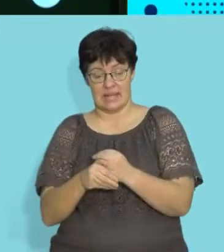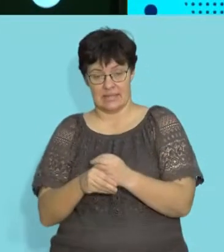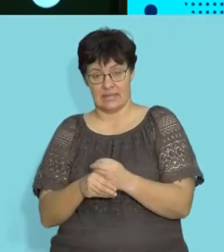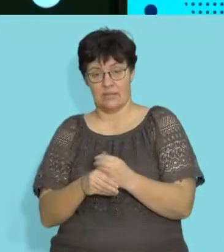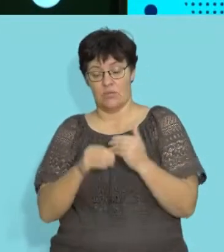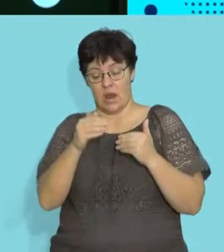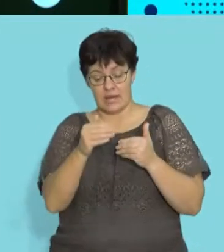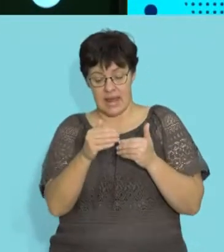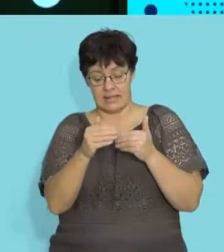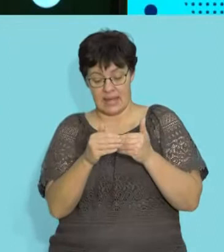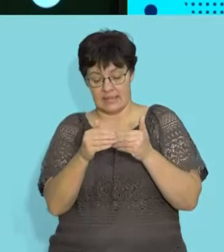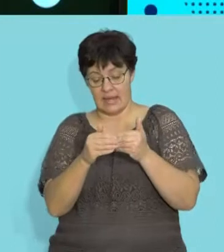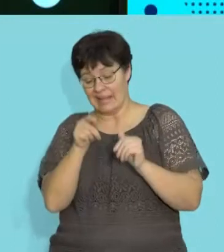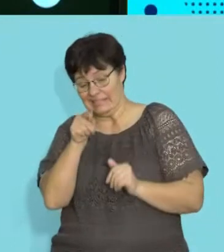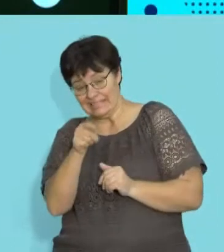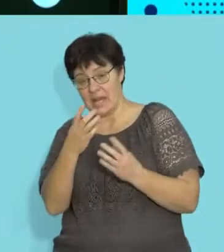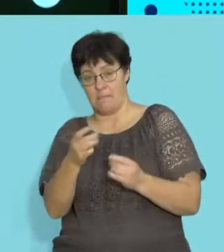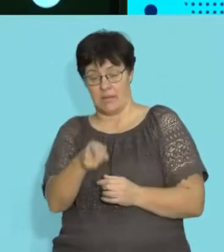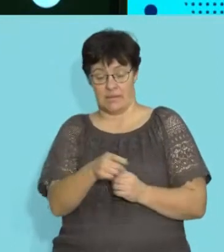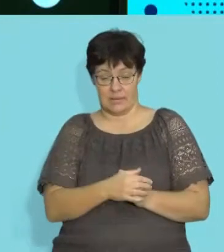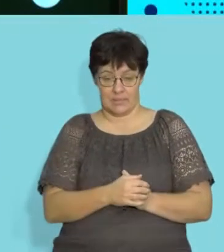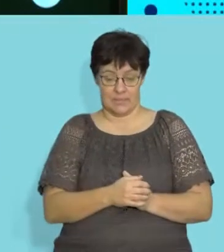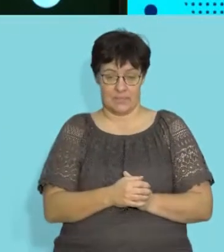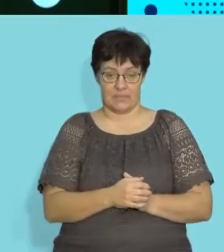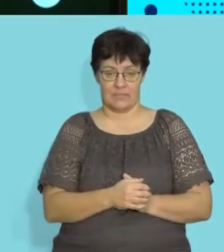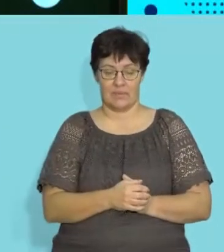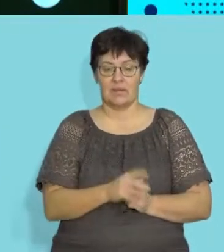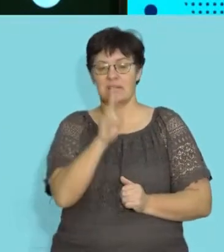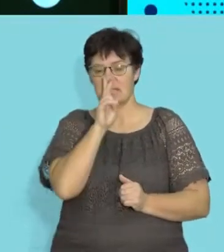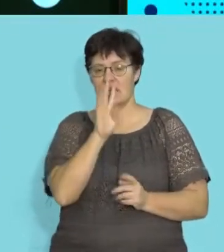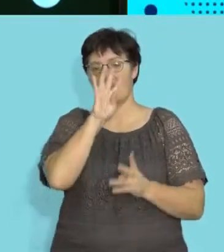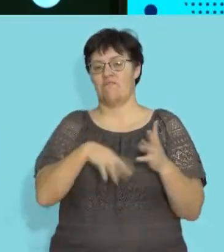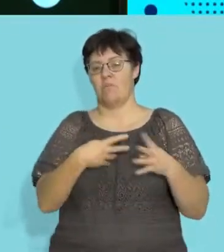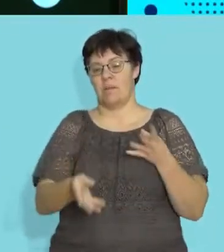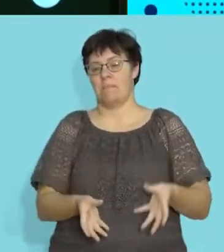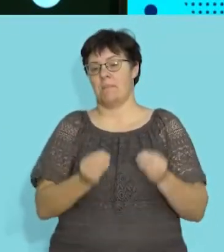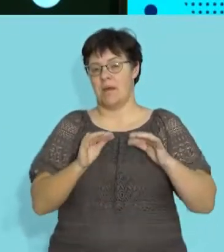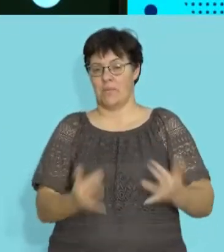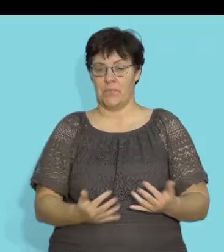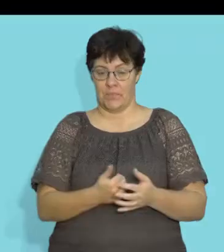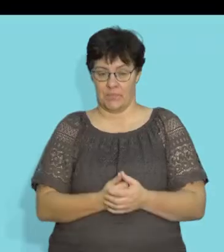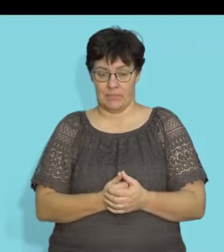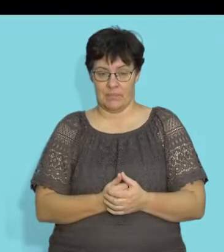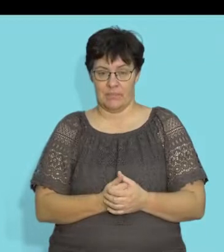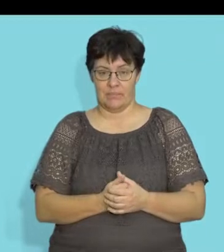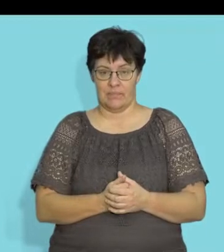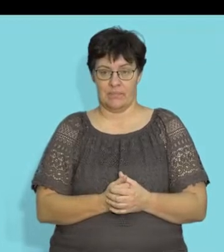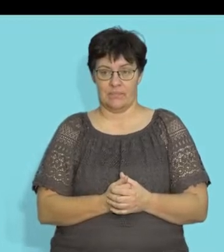that converge towards one number. Let's see how we're going to get the formula for this.